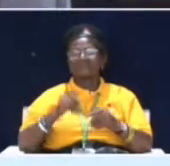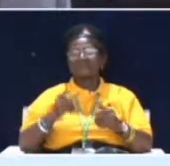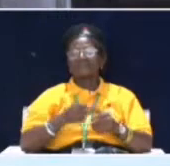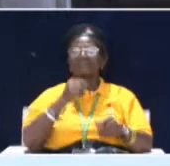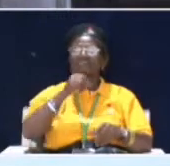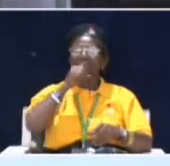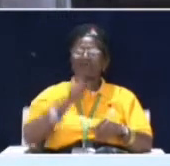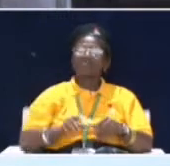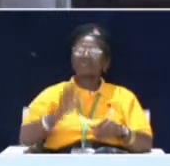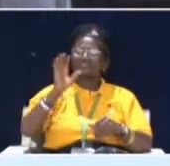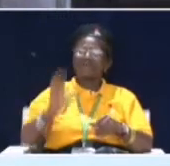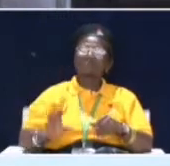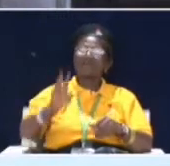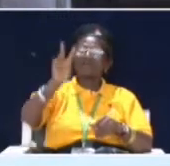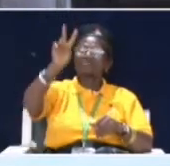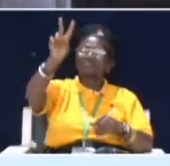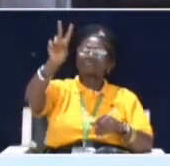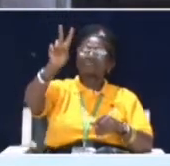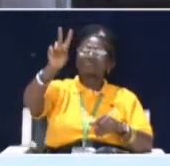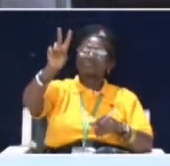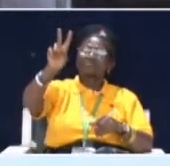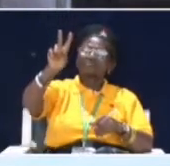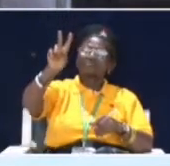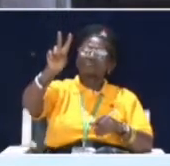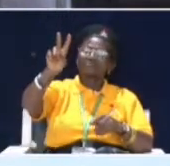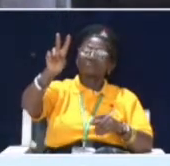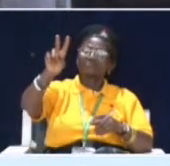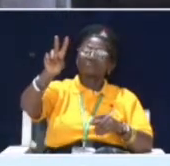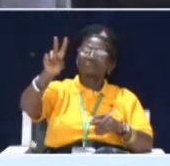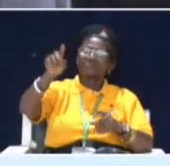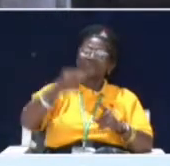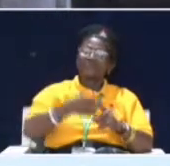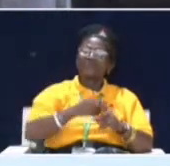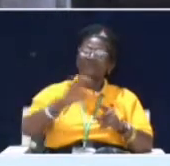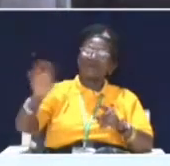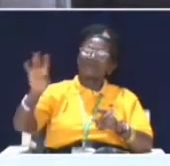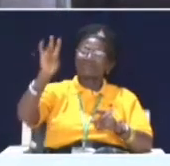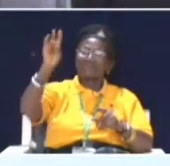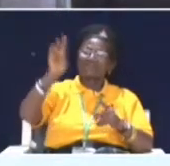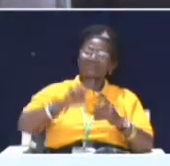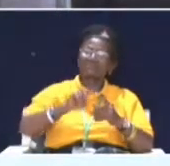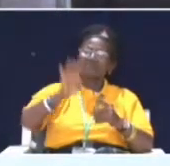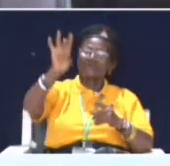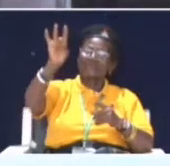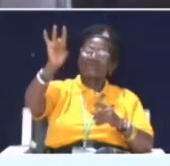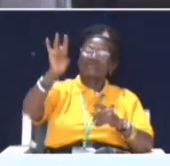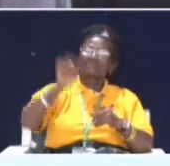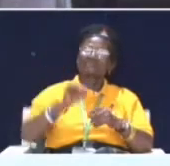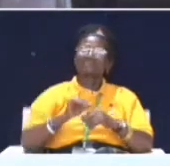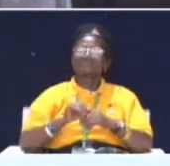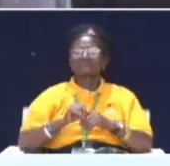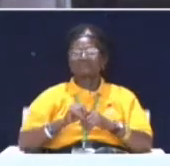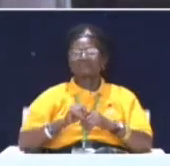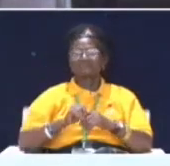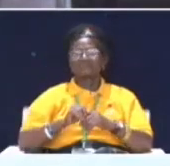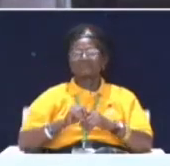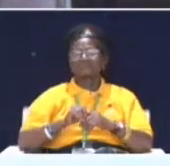Samuel chapter 2. Samuel ikini orikeji. From verse 7 to 8. Ese ikeje si